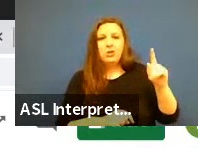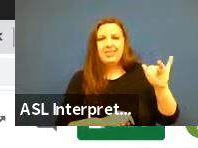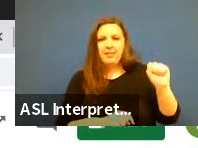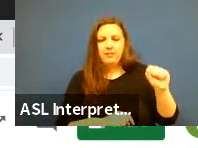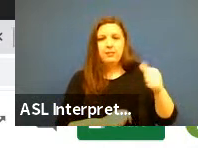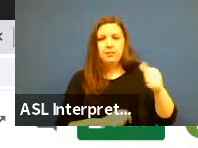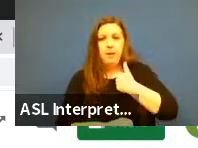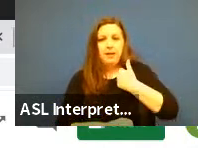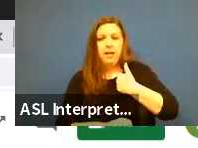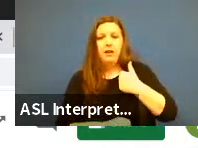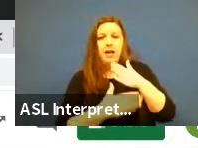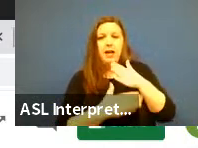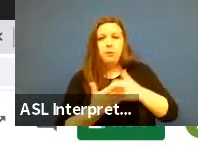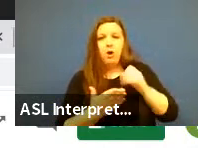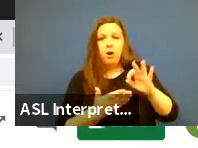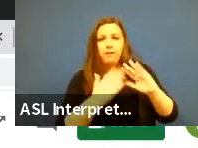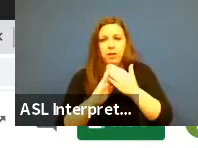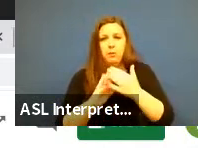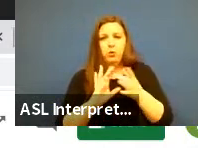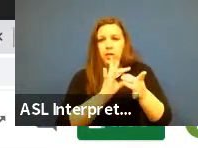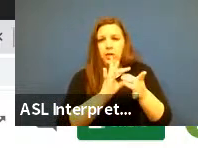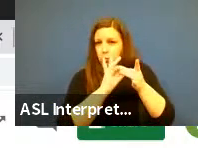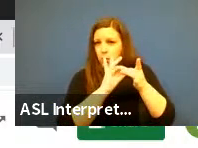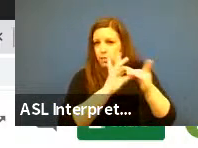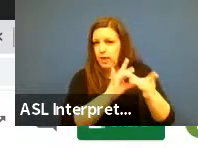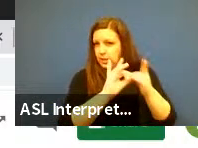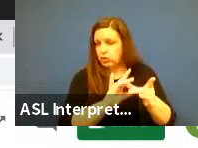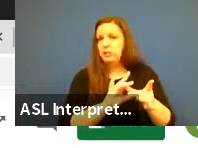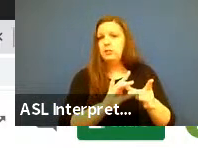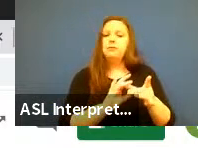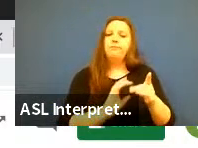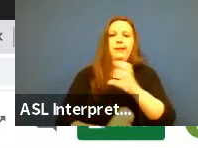community relations committee.